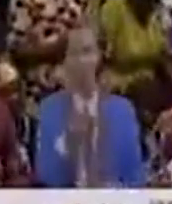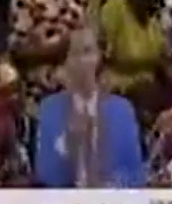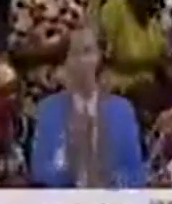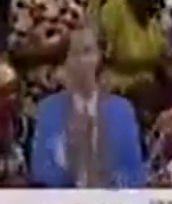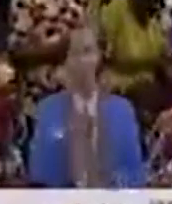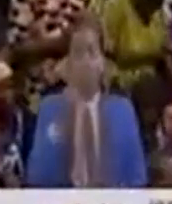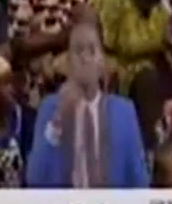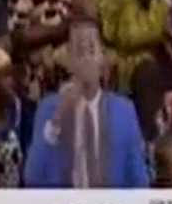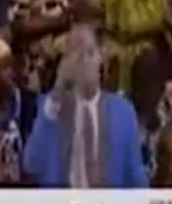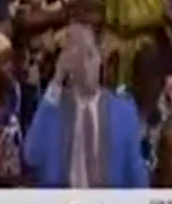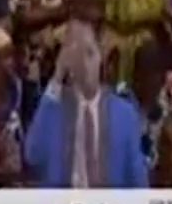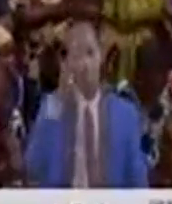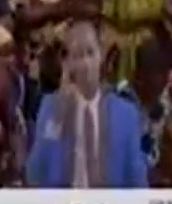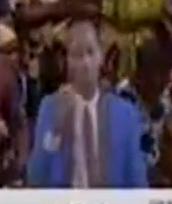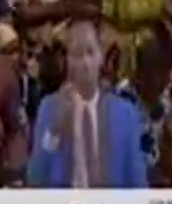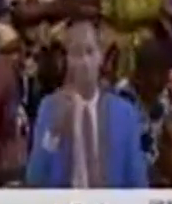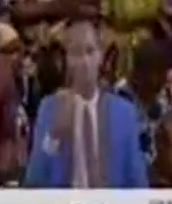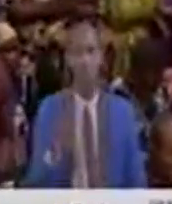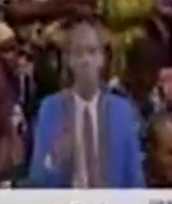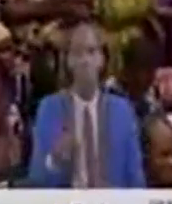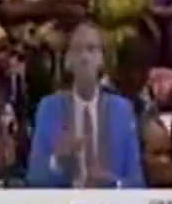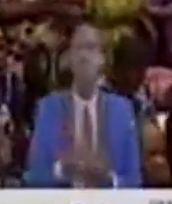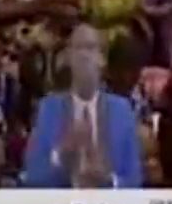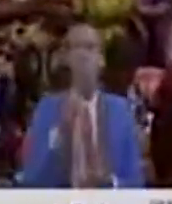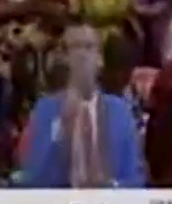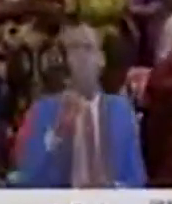devil, it's Lucifer,